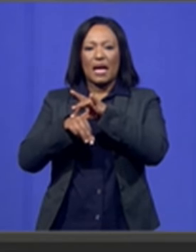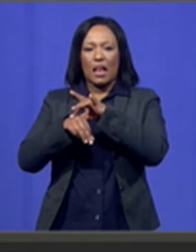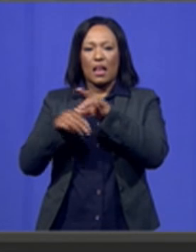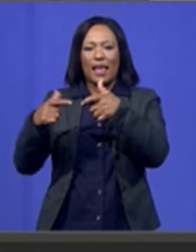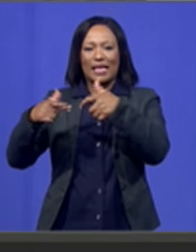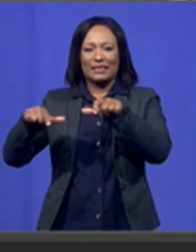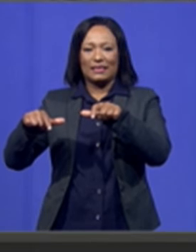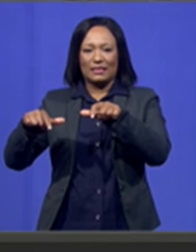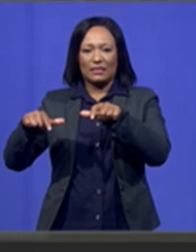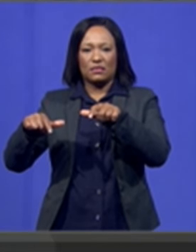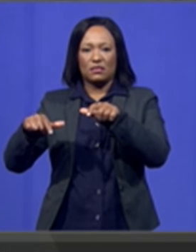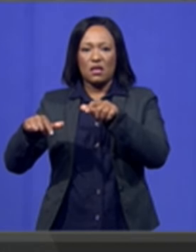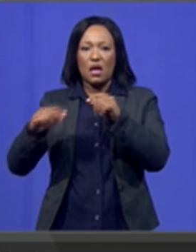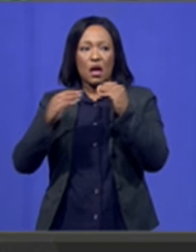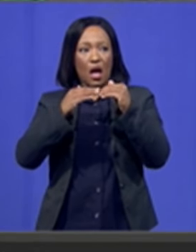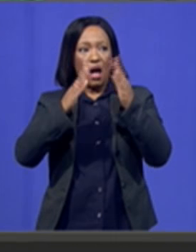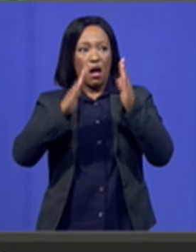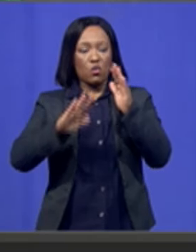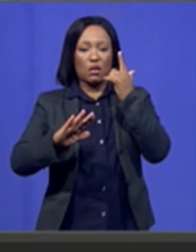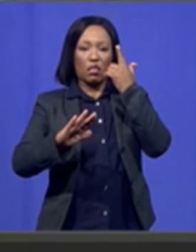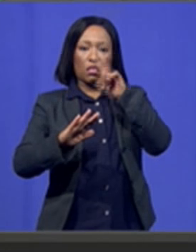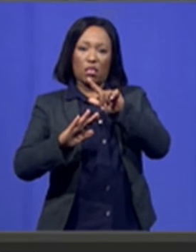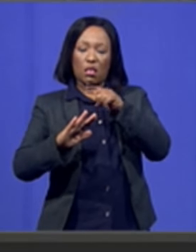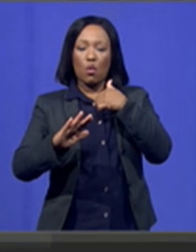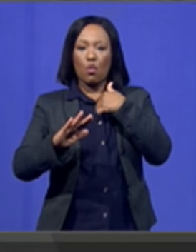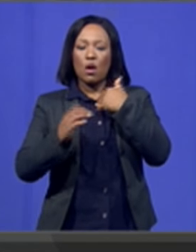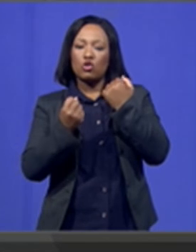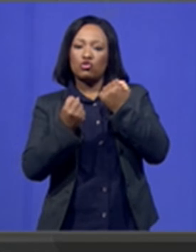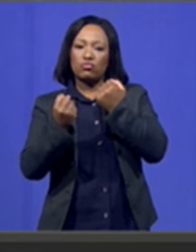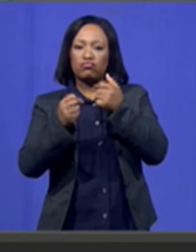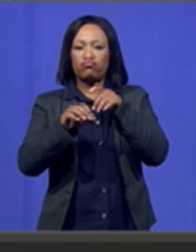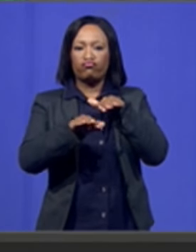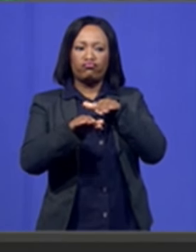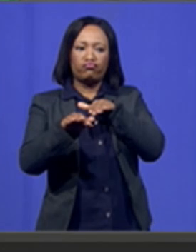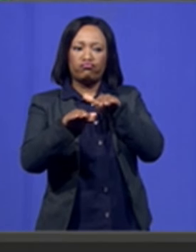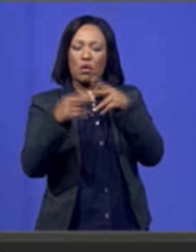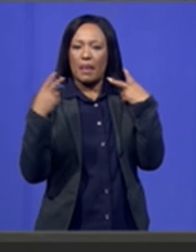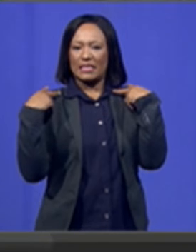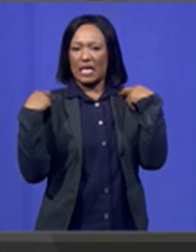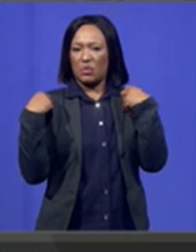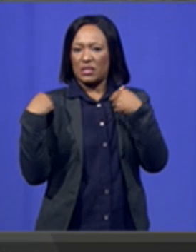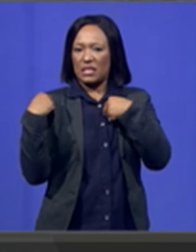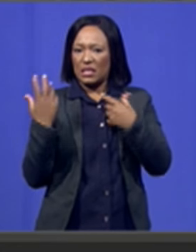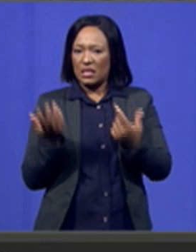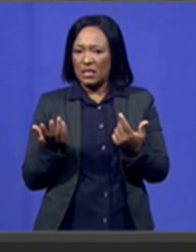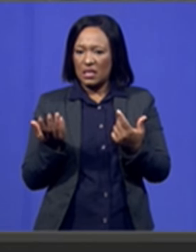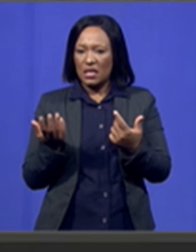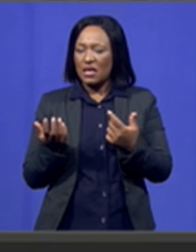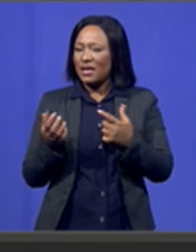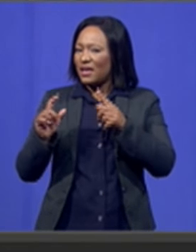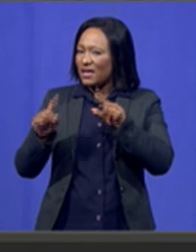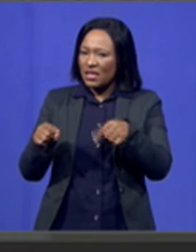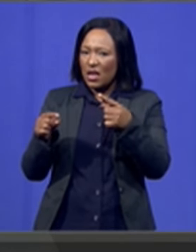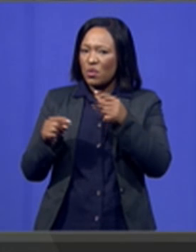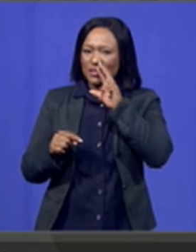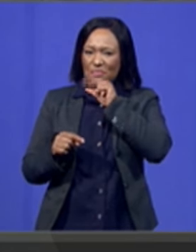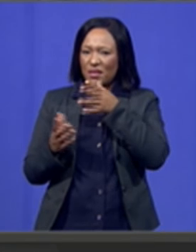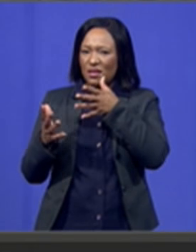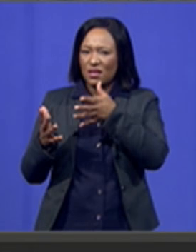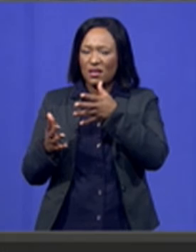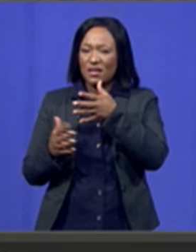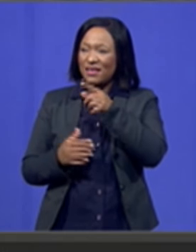high halls. We are being driven around by security. Now, he cannot speak. He's